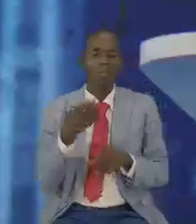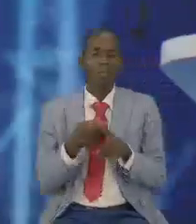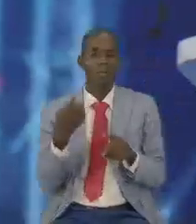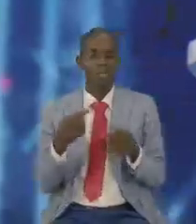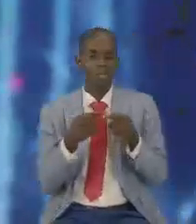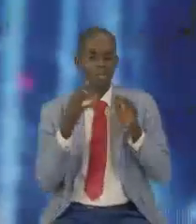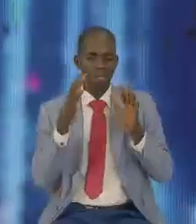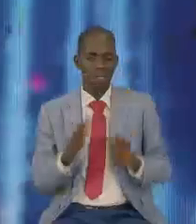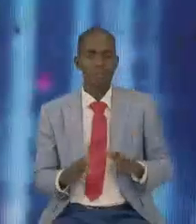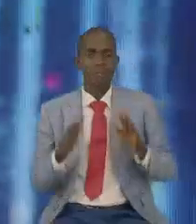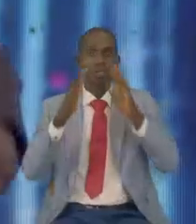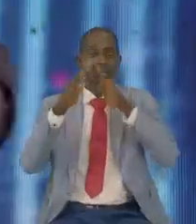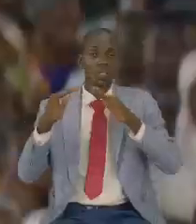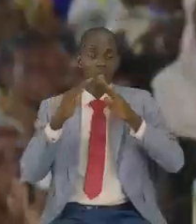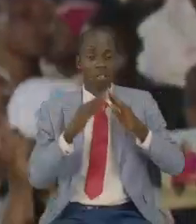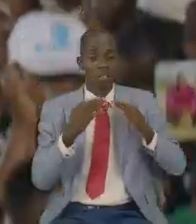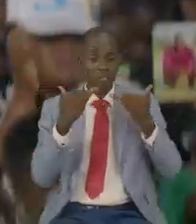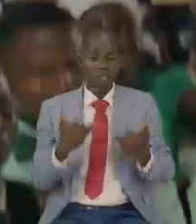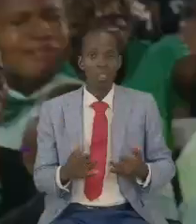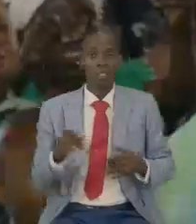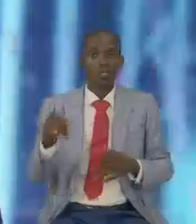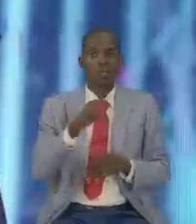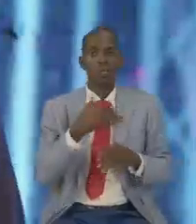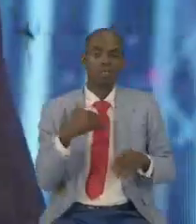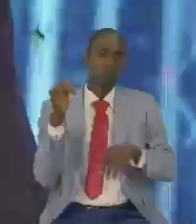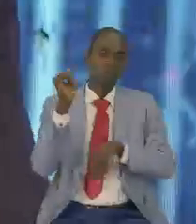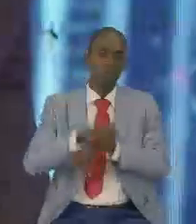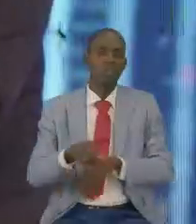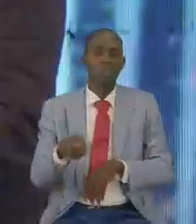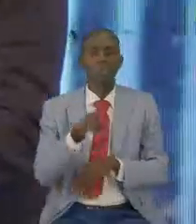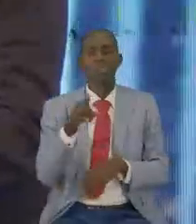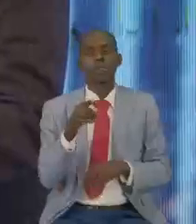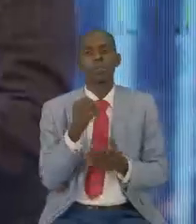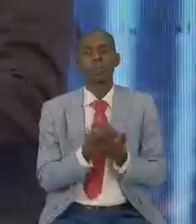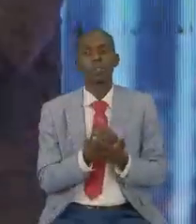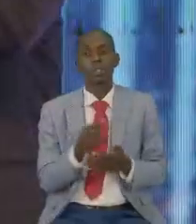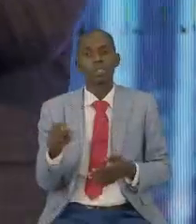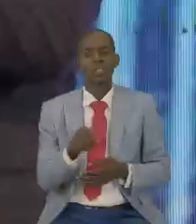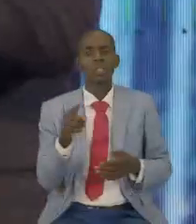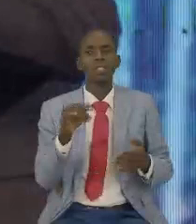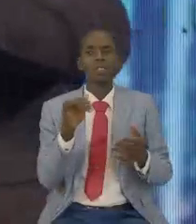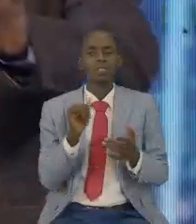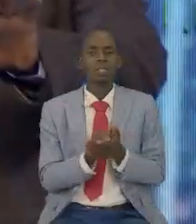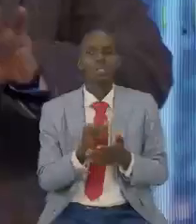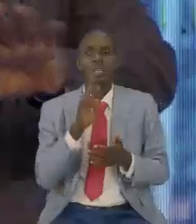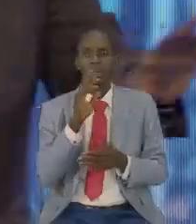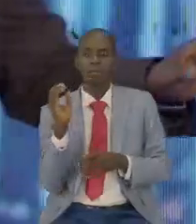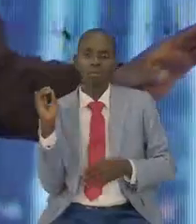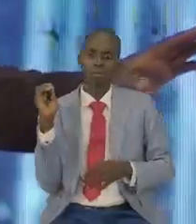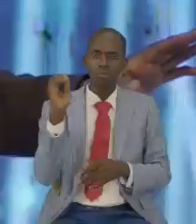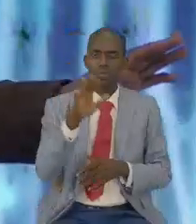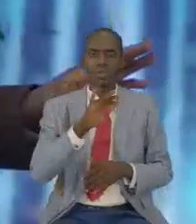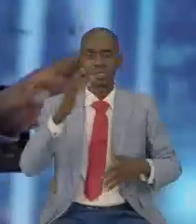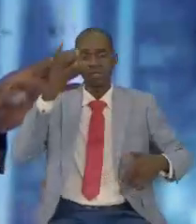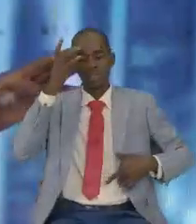have overcome them. Them throwing disease at people. Now you